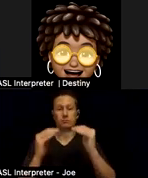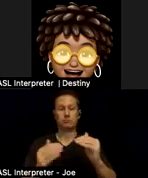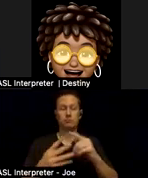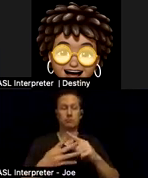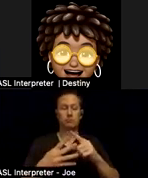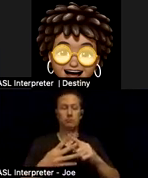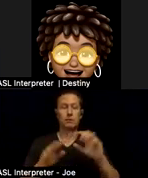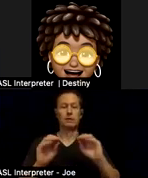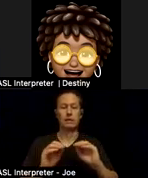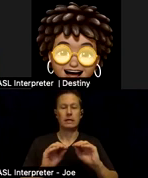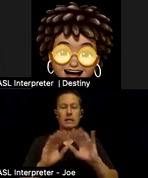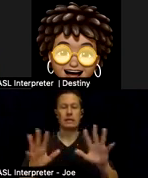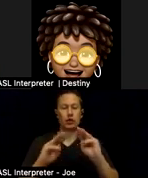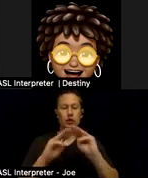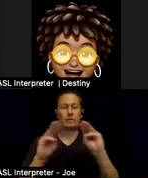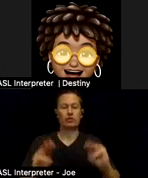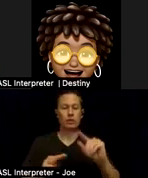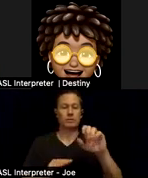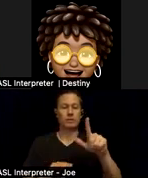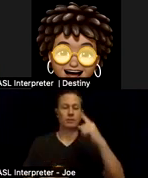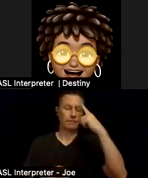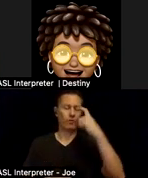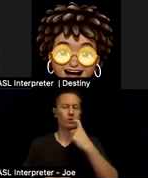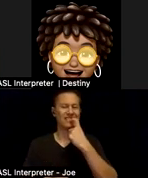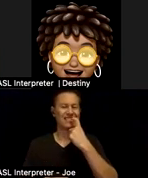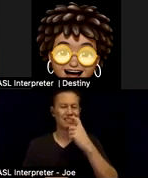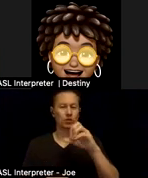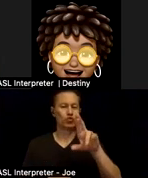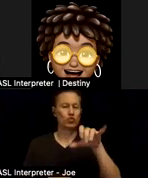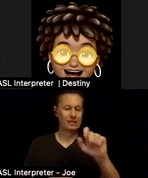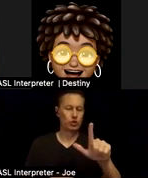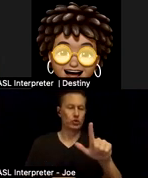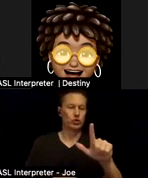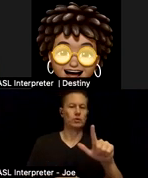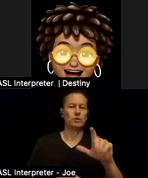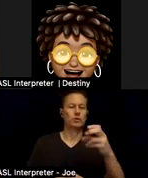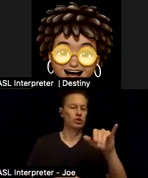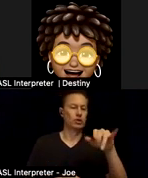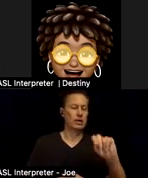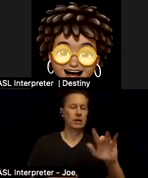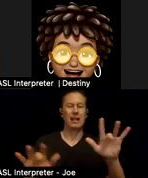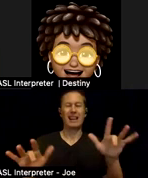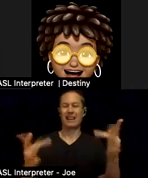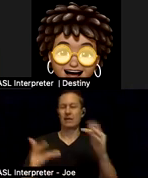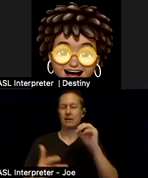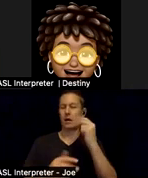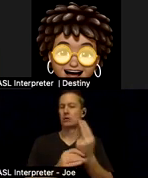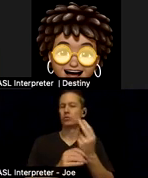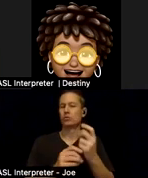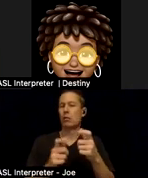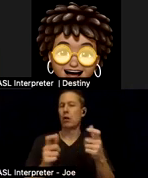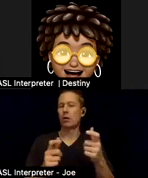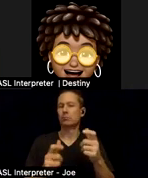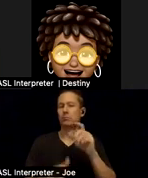your glass, your crystal, your china, any clear items that are lightweight. And you don't have to use too much of this either. And it's